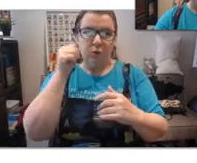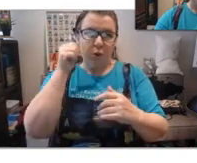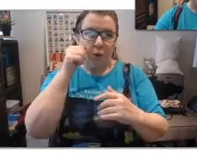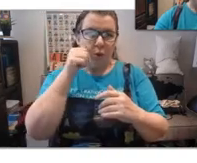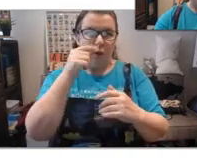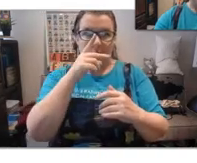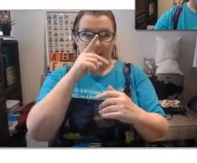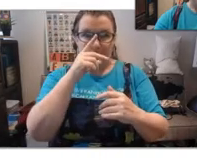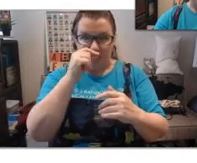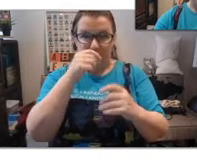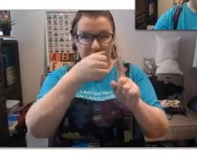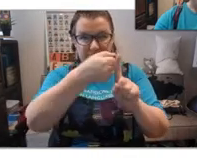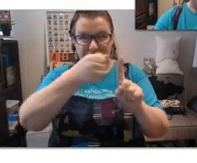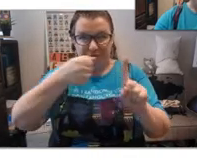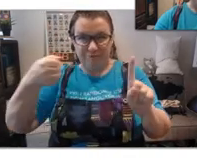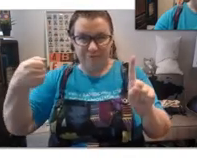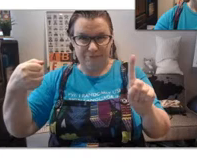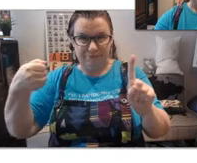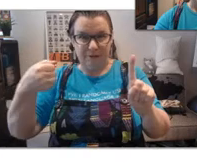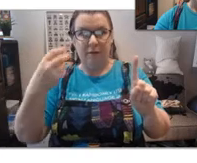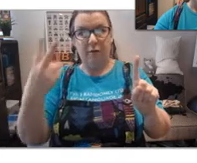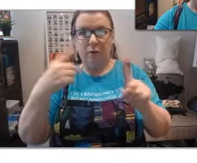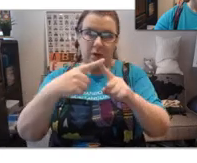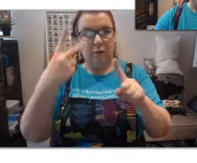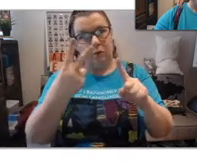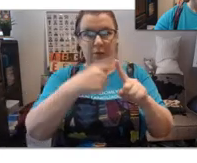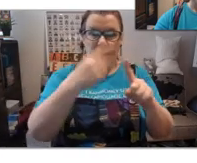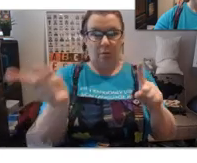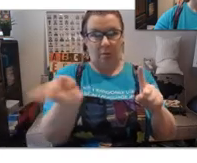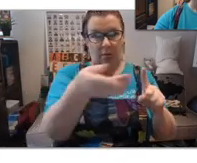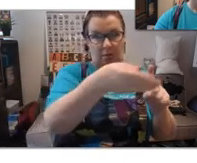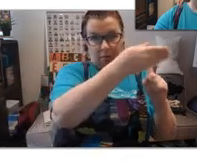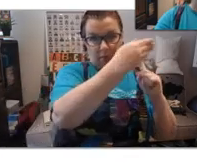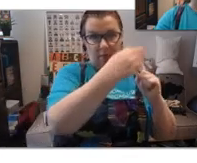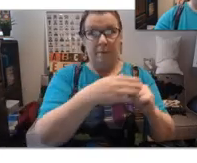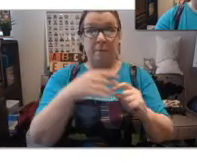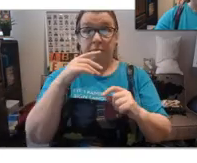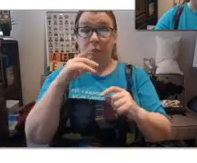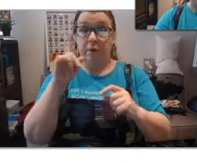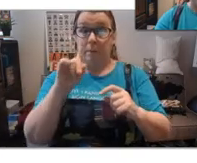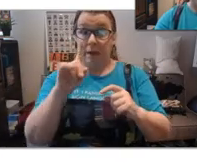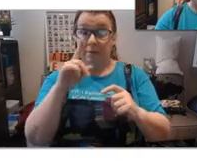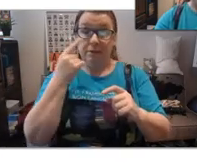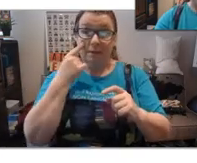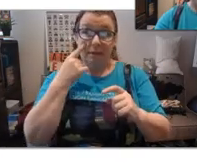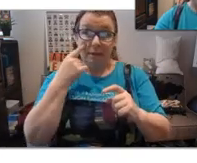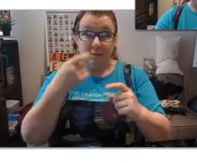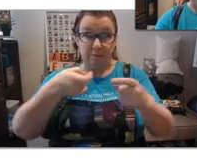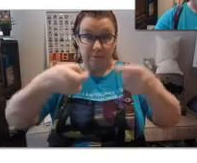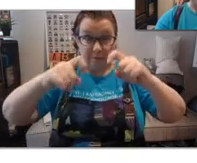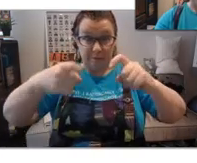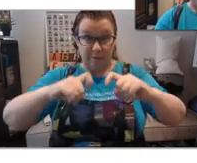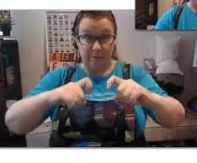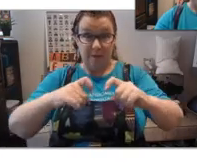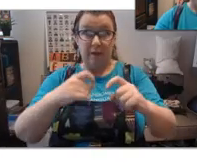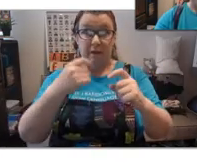2, we know that we can like draw them out, expand them. 2 times 2 times 2, blah, blah, blah, blah, blah. But we can